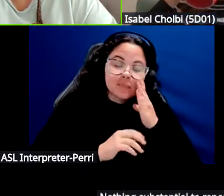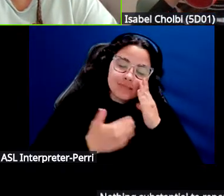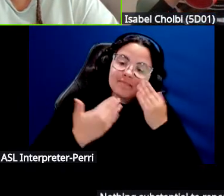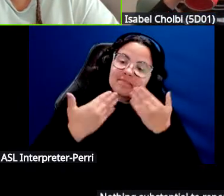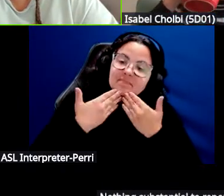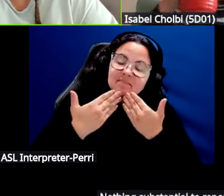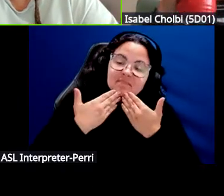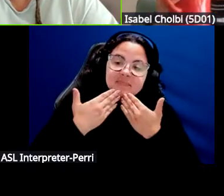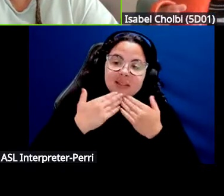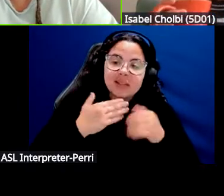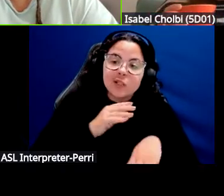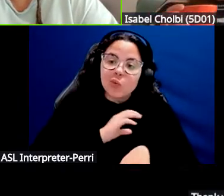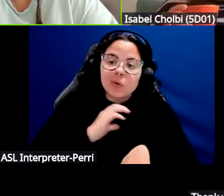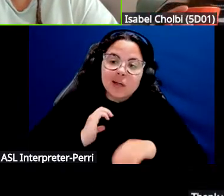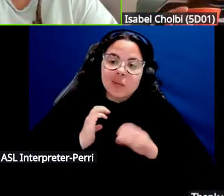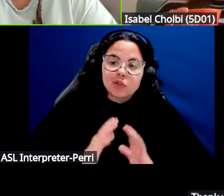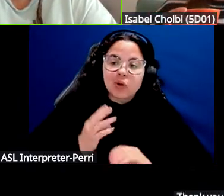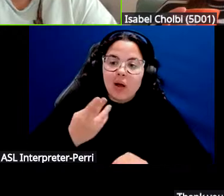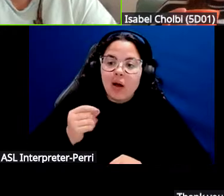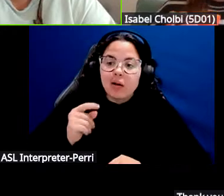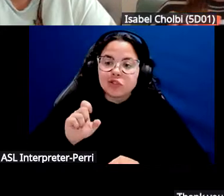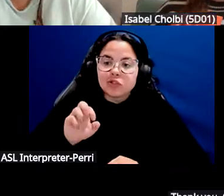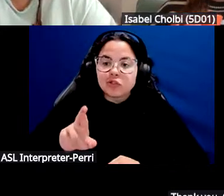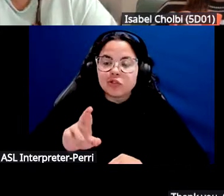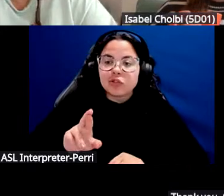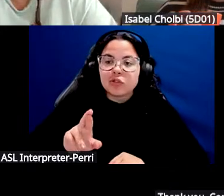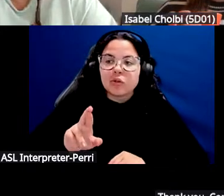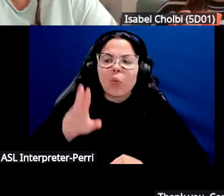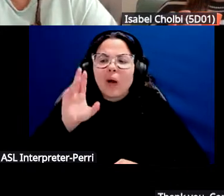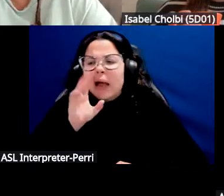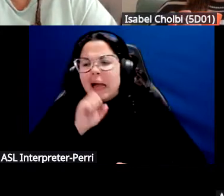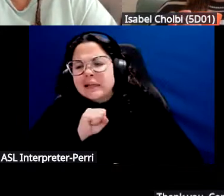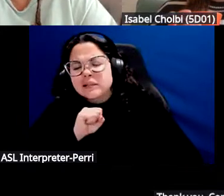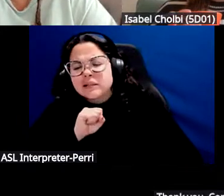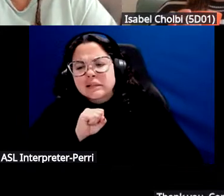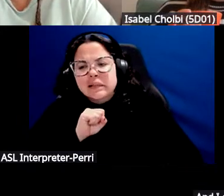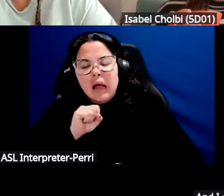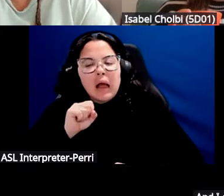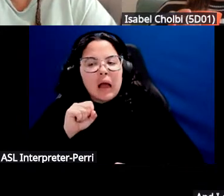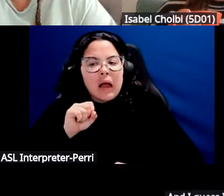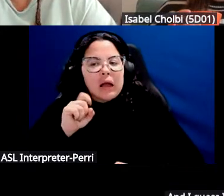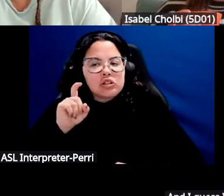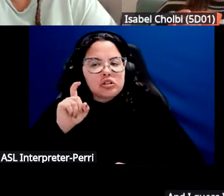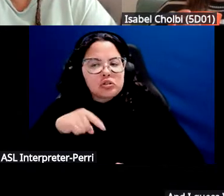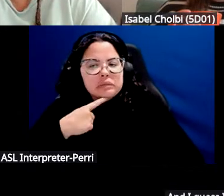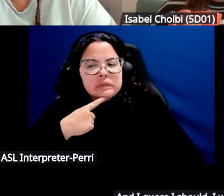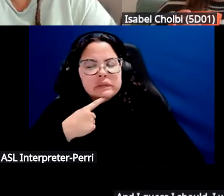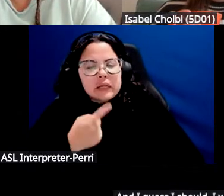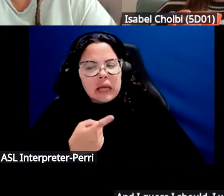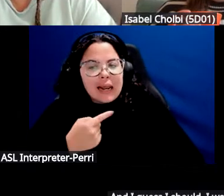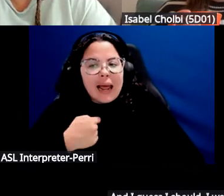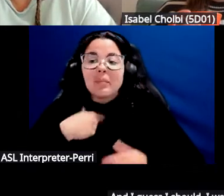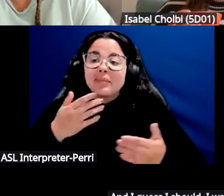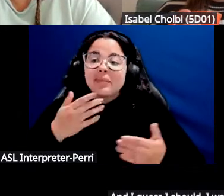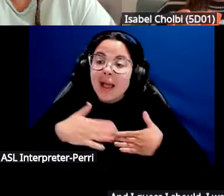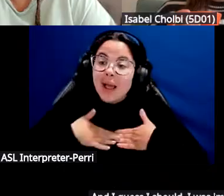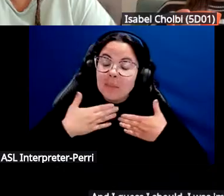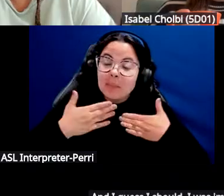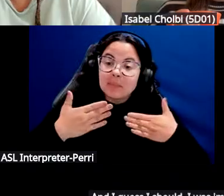Thank you, Commissioner Hostler. Okay, And I guess I was implied that I should have said it. I'm very happy